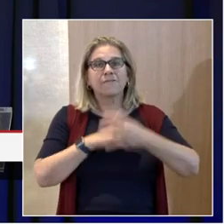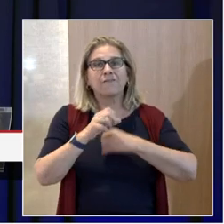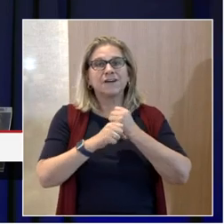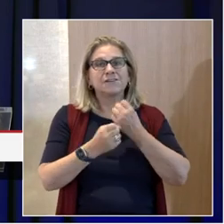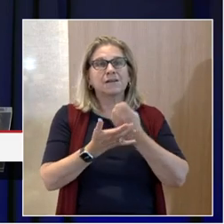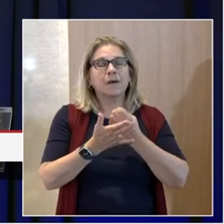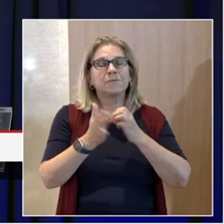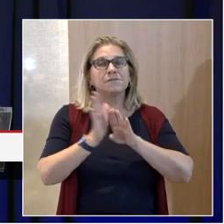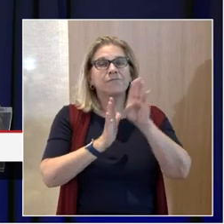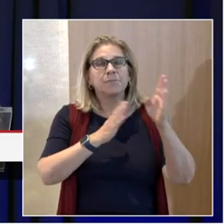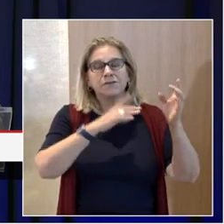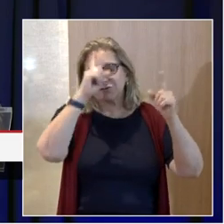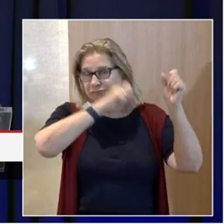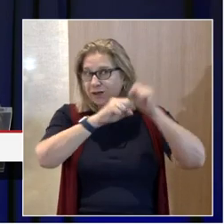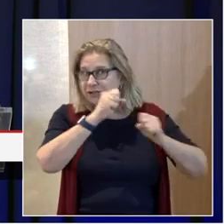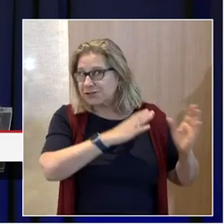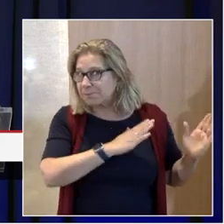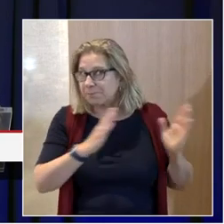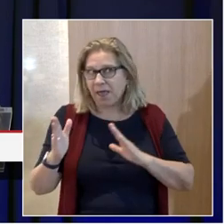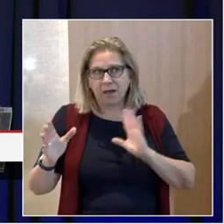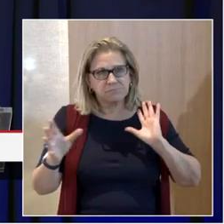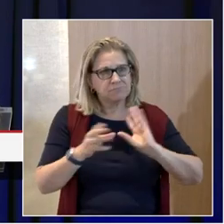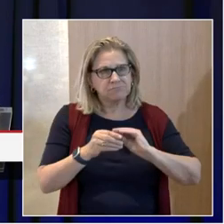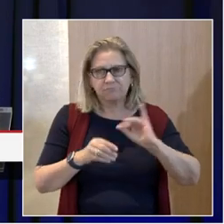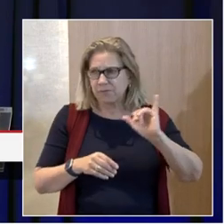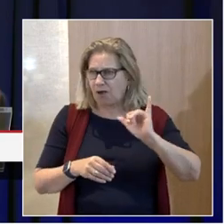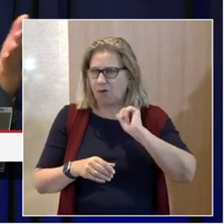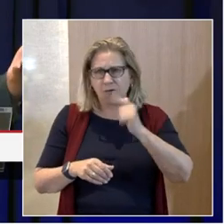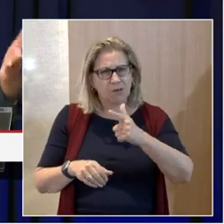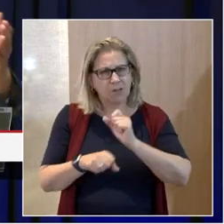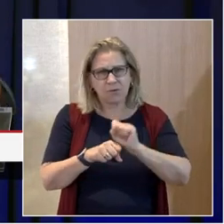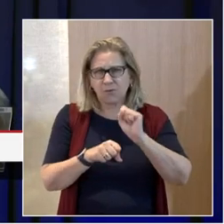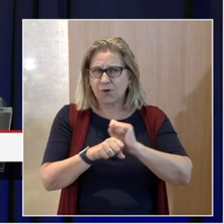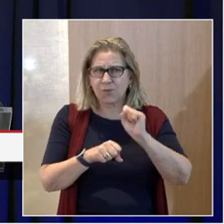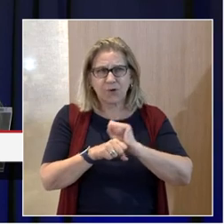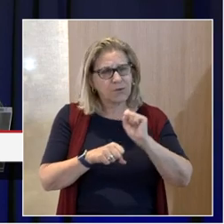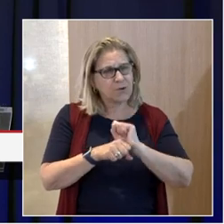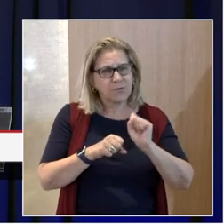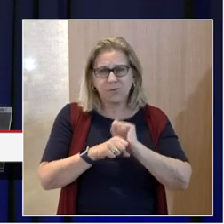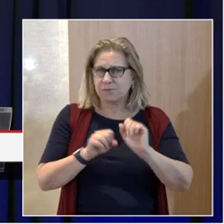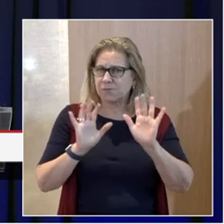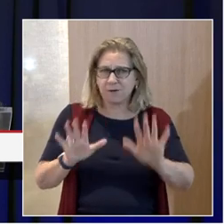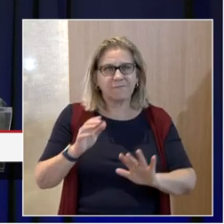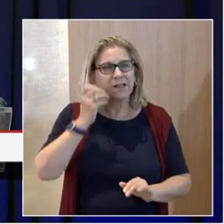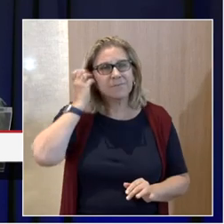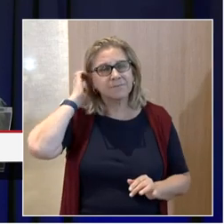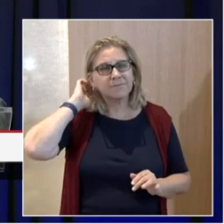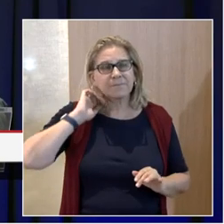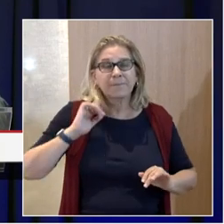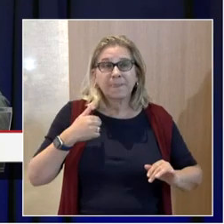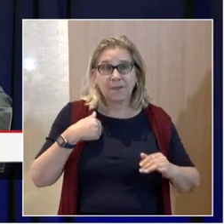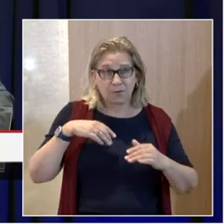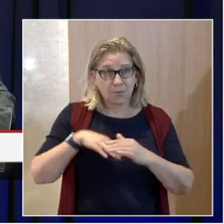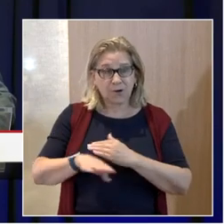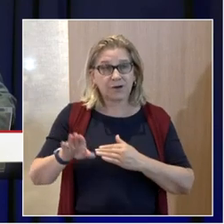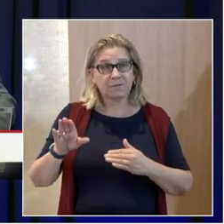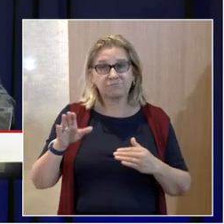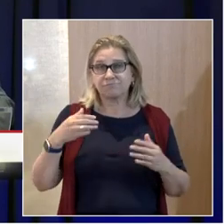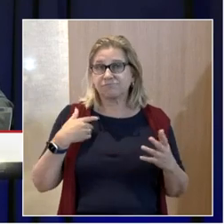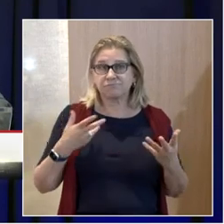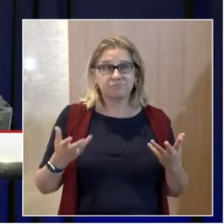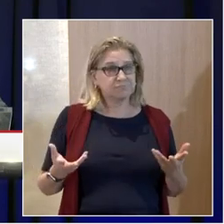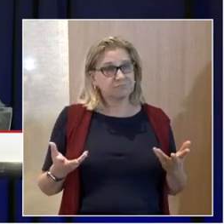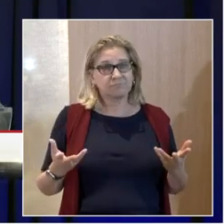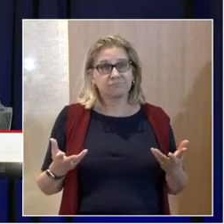strategy is at the center of that work. I walked in at the start of, or in the